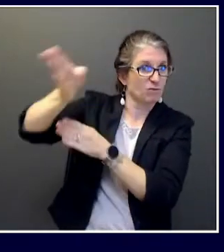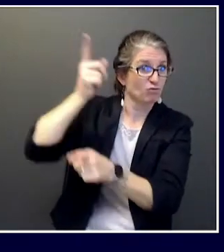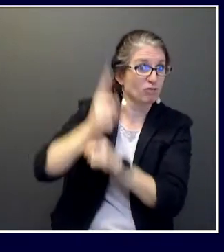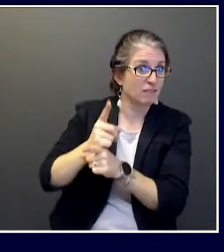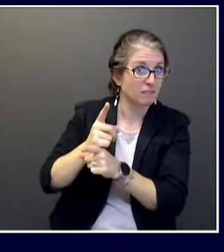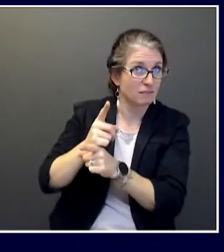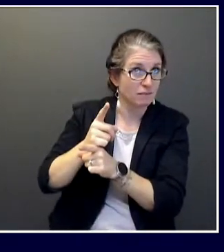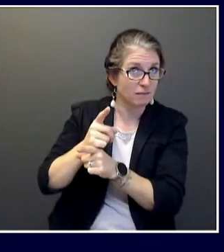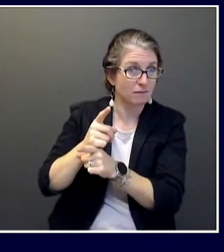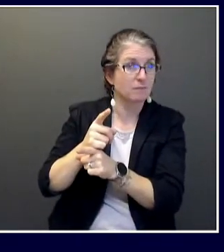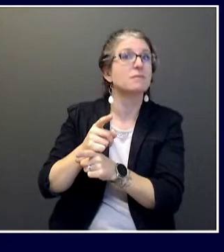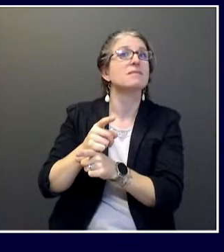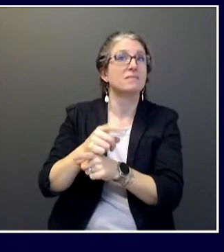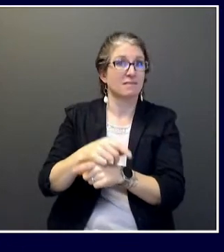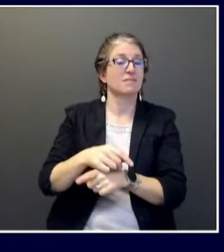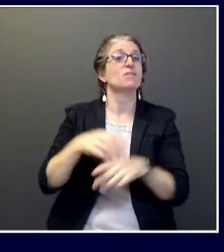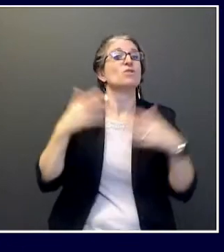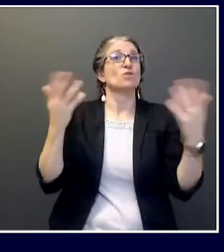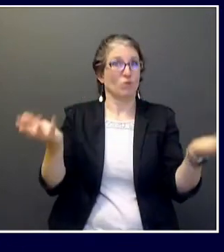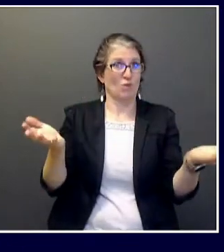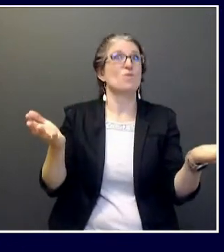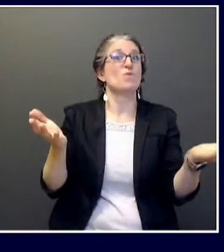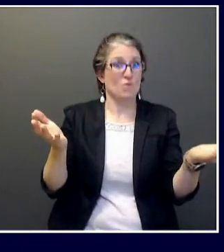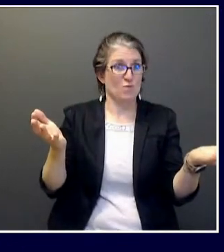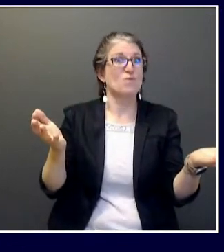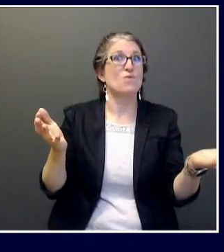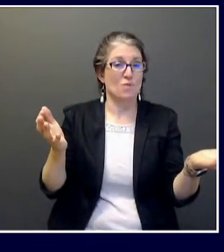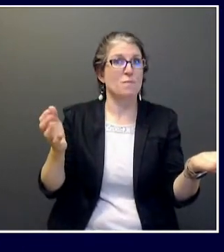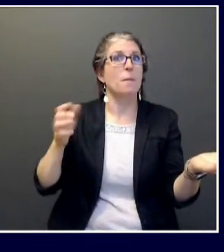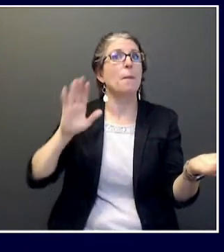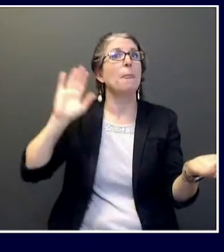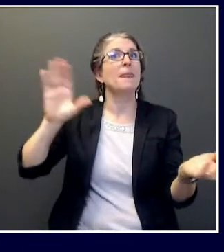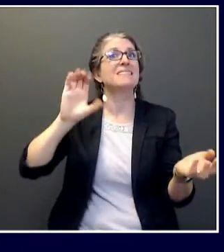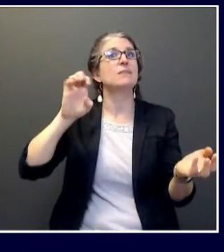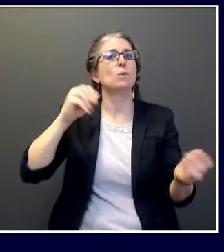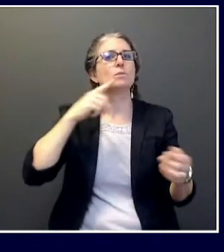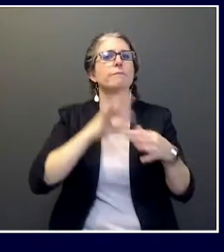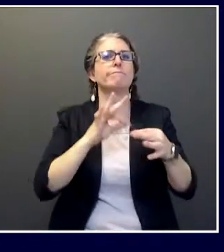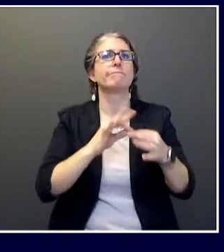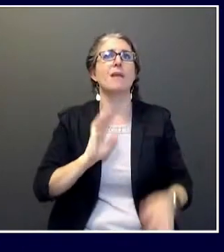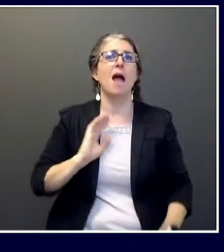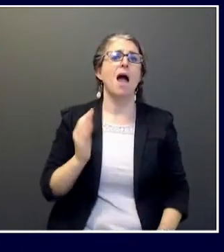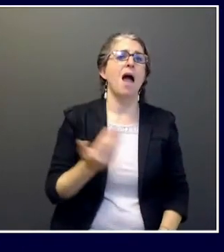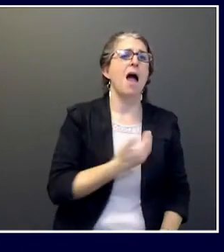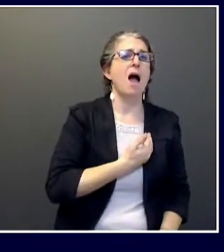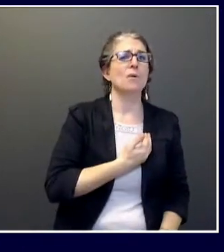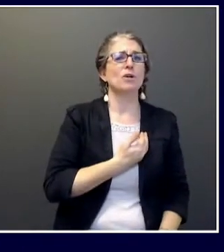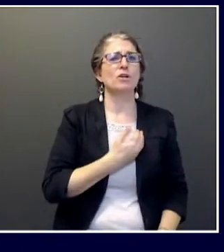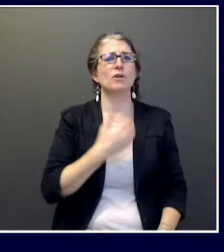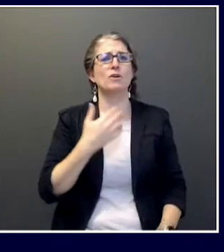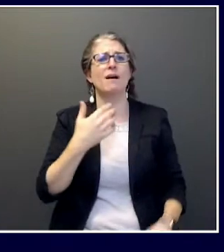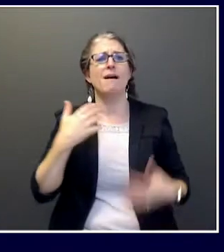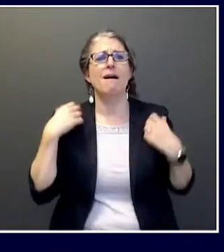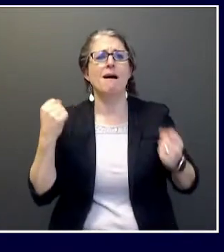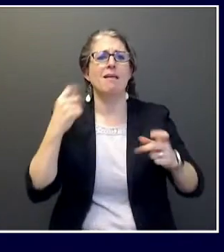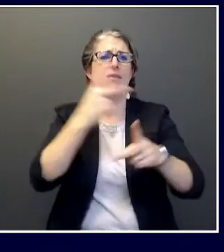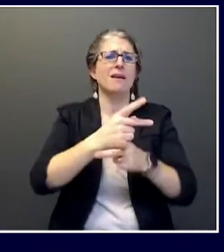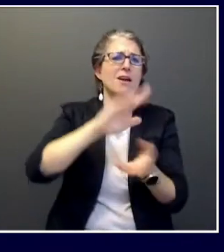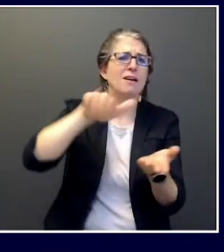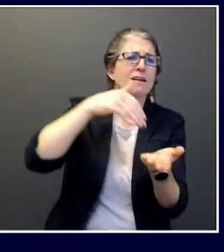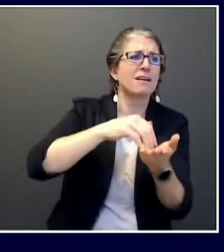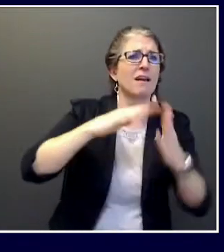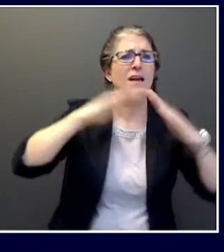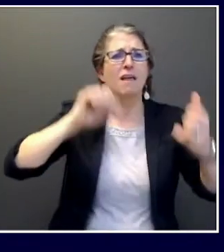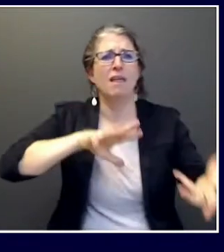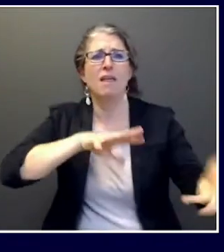healthcare system has been battered financially by the pandemic, and we are in no condition to withstand the perfect storm that lies ahead after October 29th. He